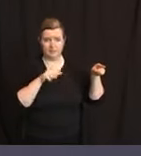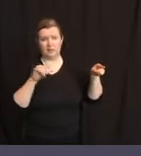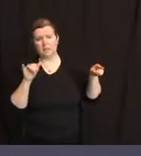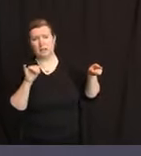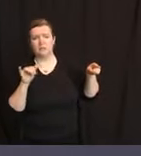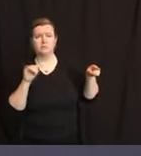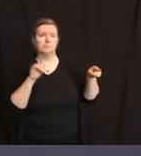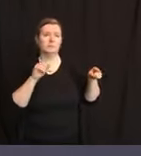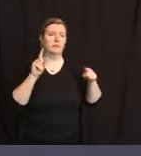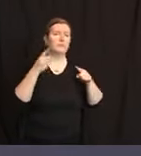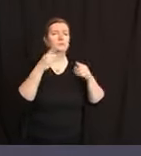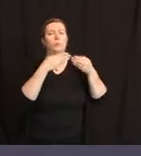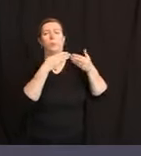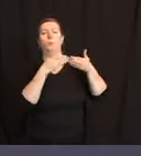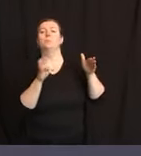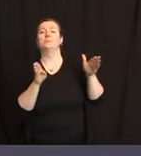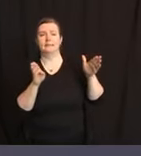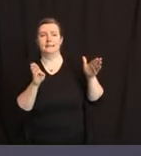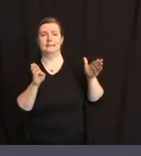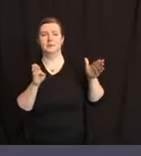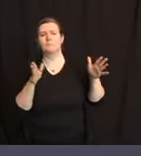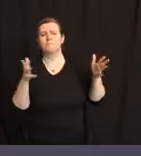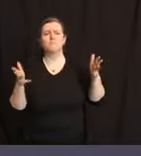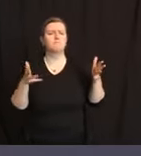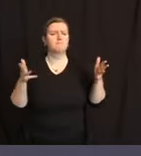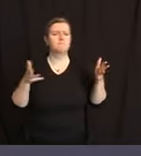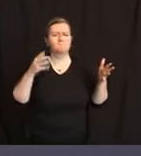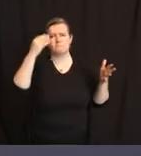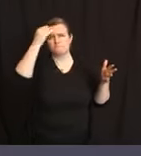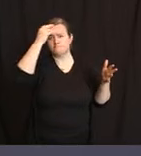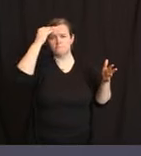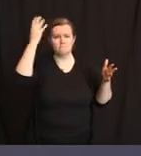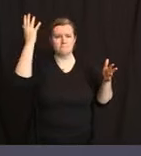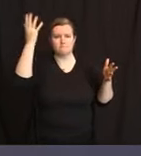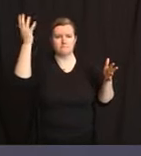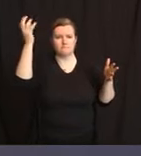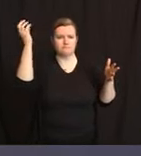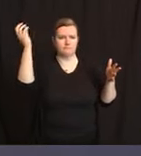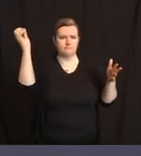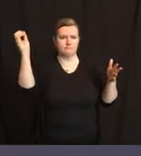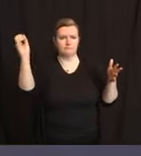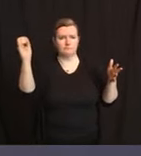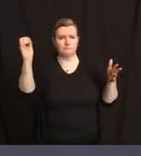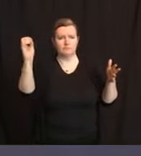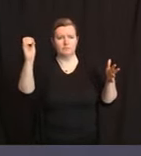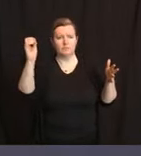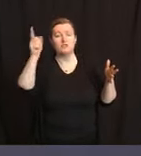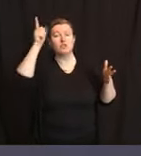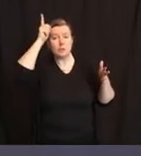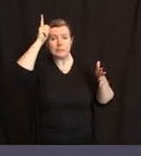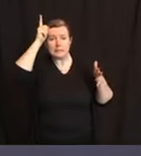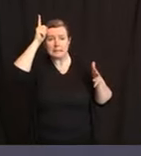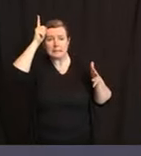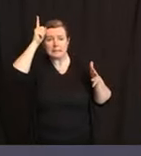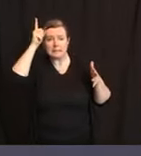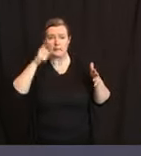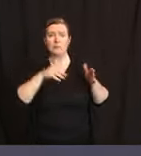this corona reality and have driven this down dramatically, places like Germany, South